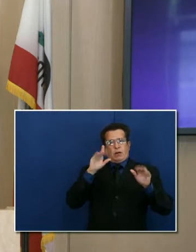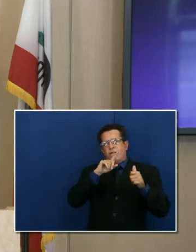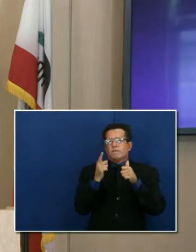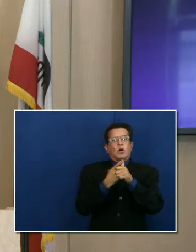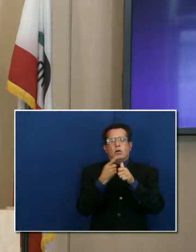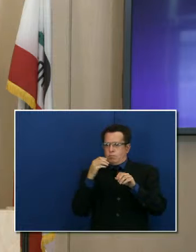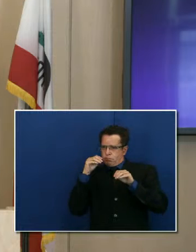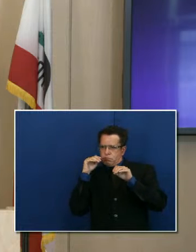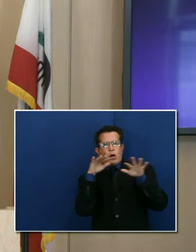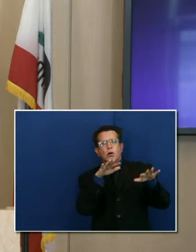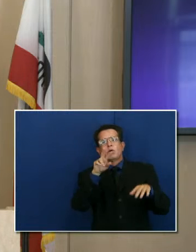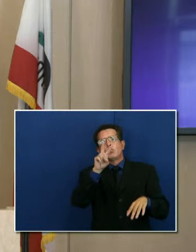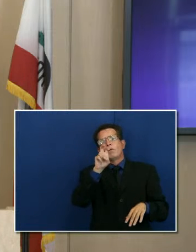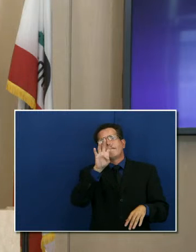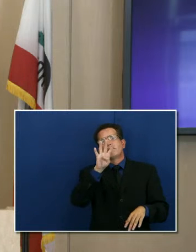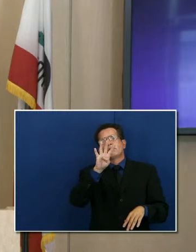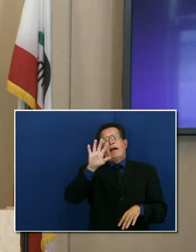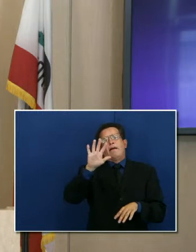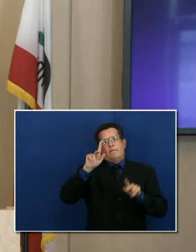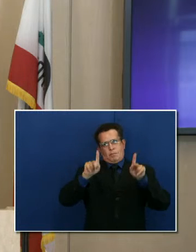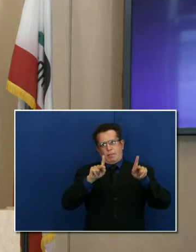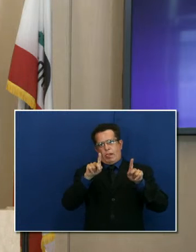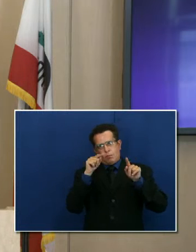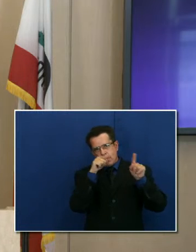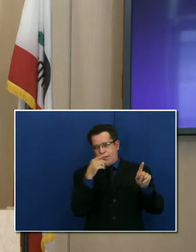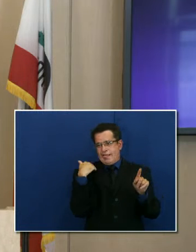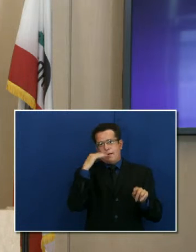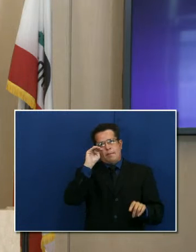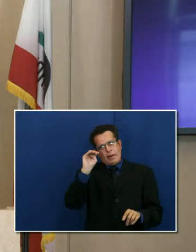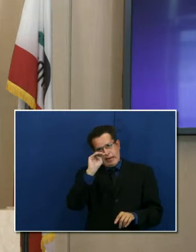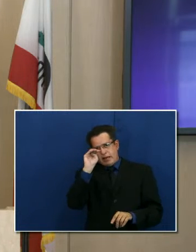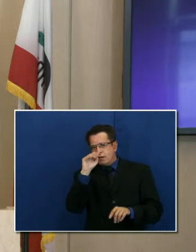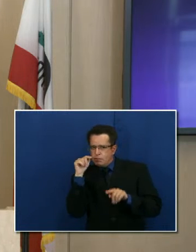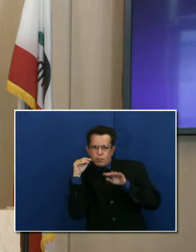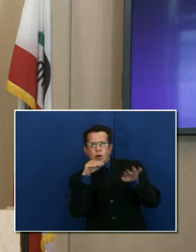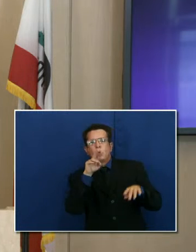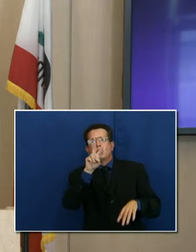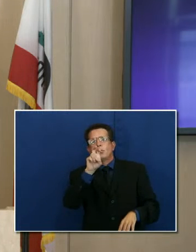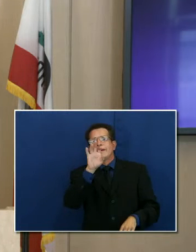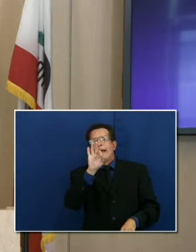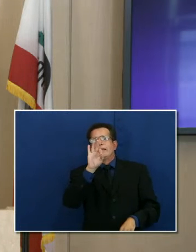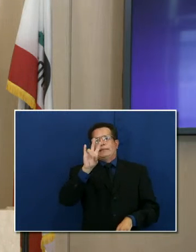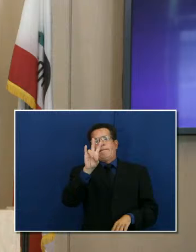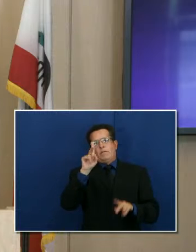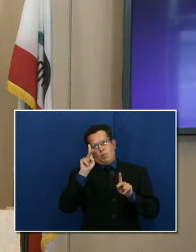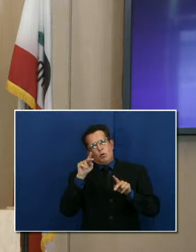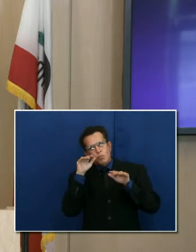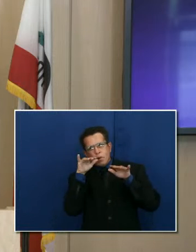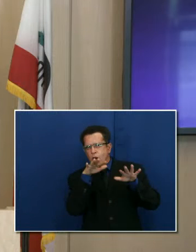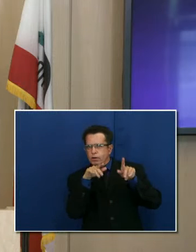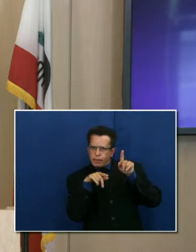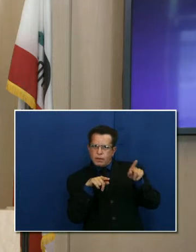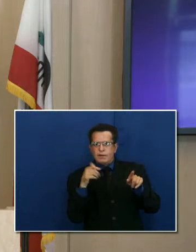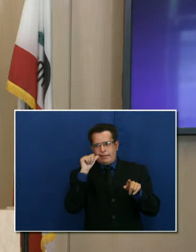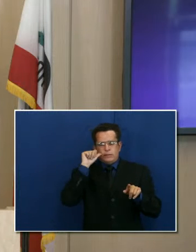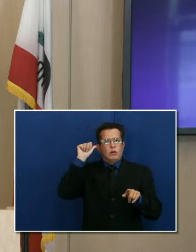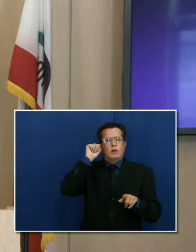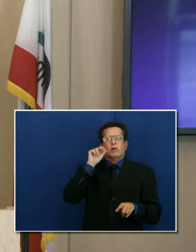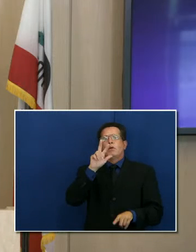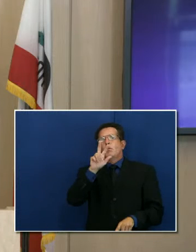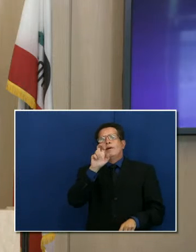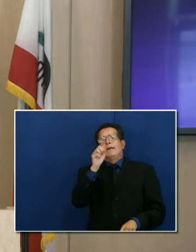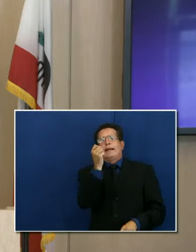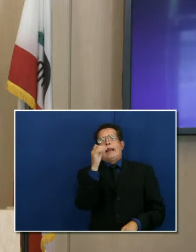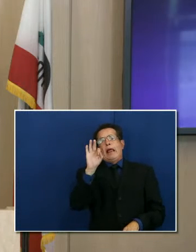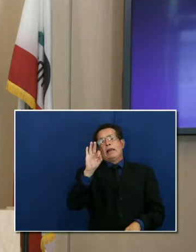had 245. On Monday, we had 297. And then on Tuesday, yesterday, we had